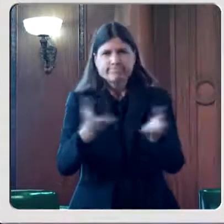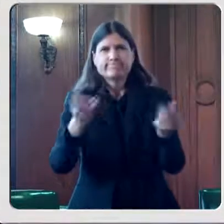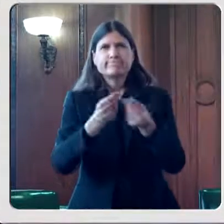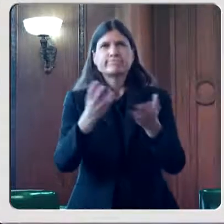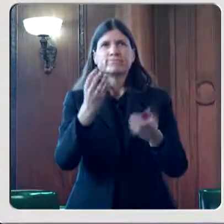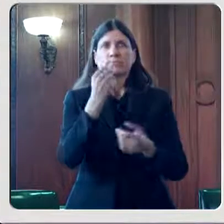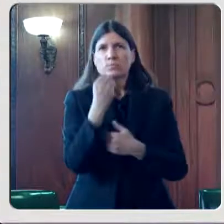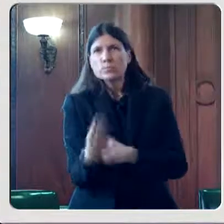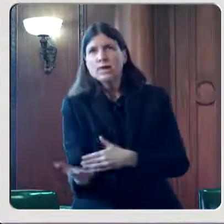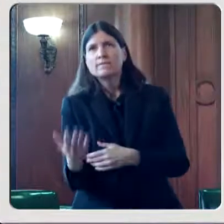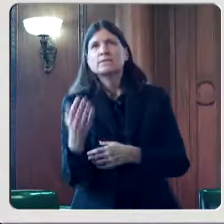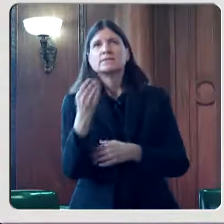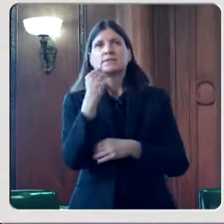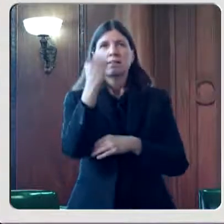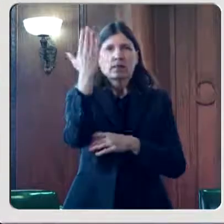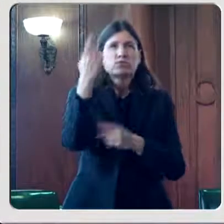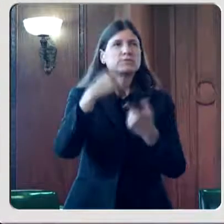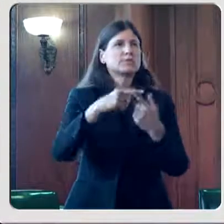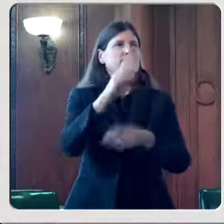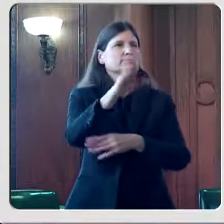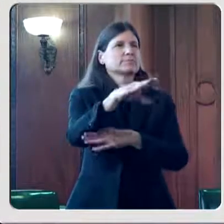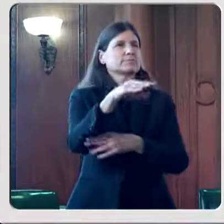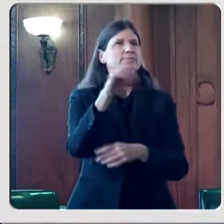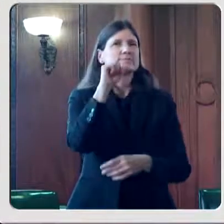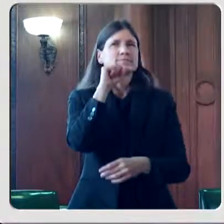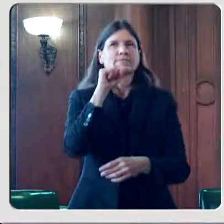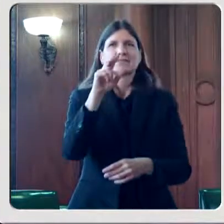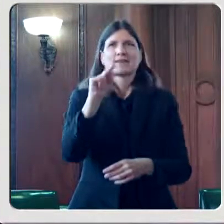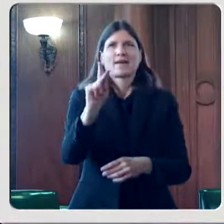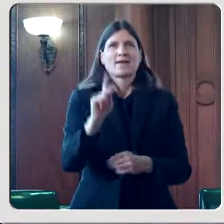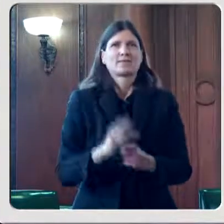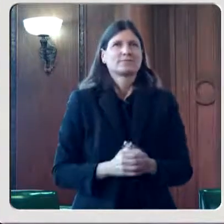Briefly, before I again bring up Dr. Kerouac and